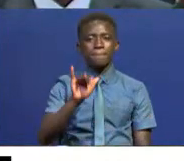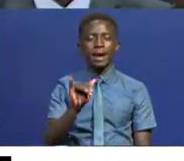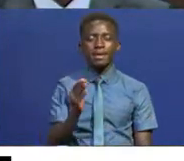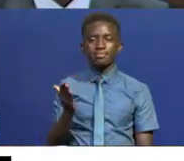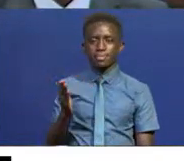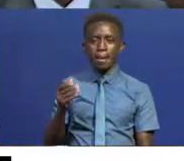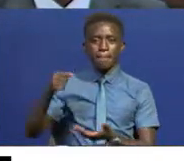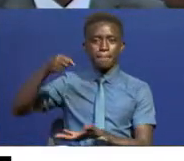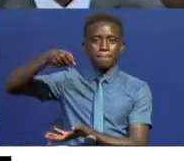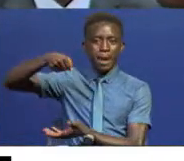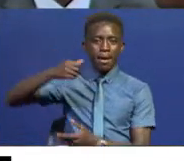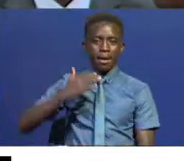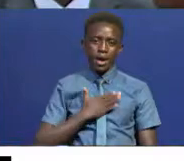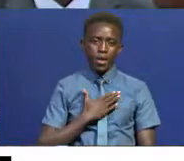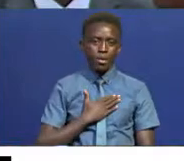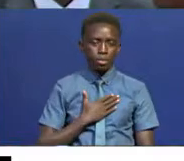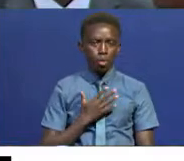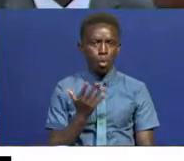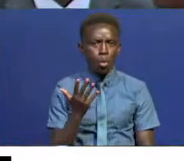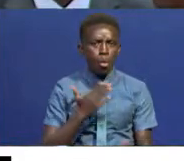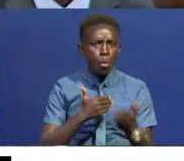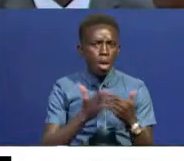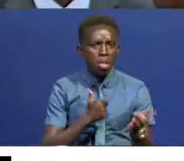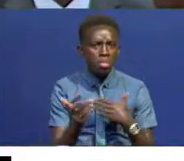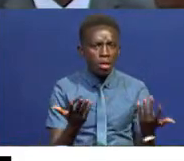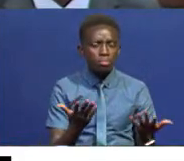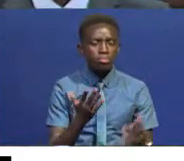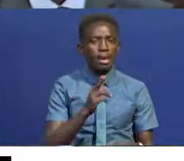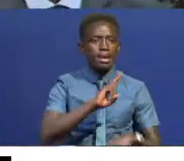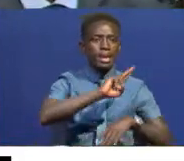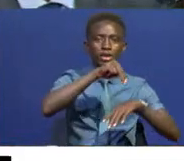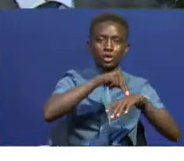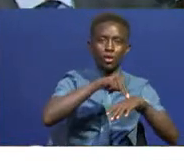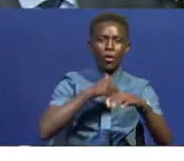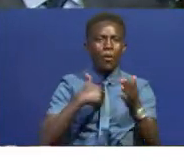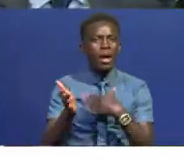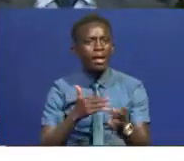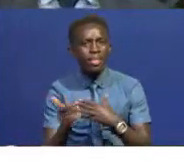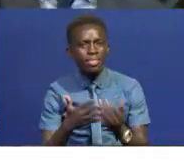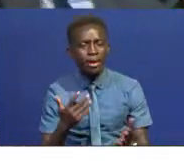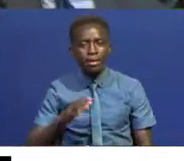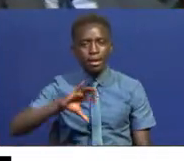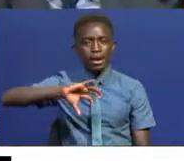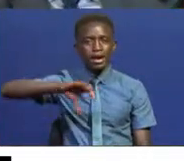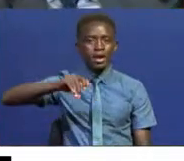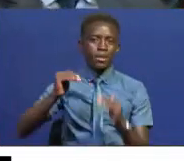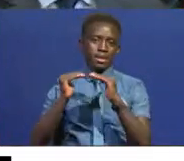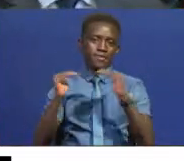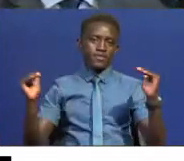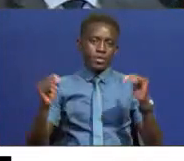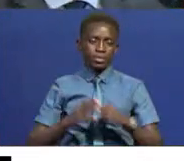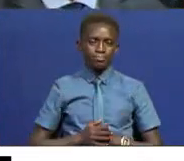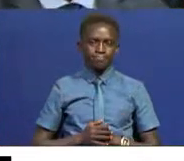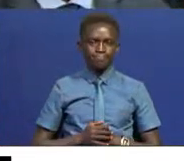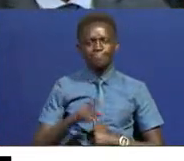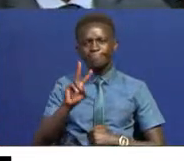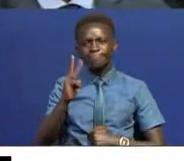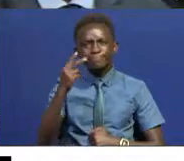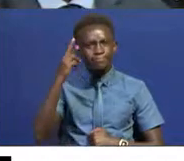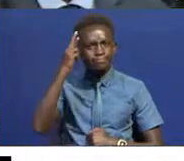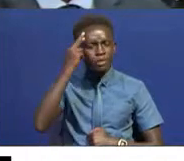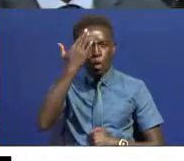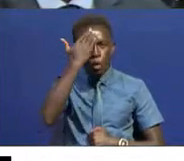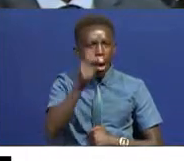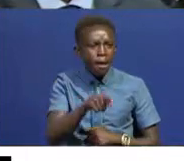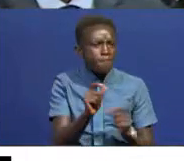budgets, whether it is at the national or at the county level. The second reason why this event is